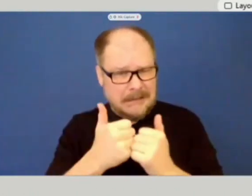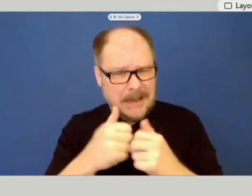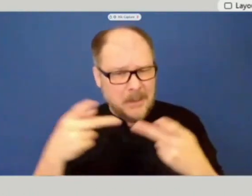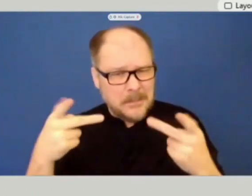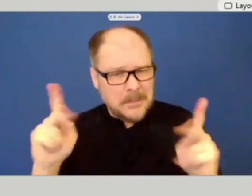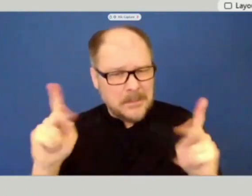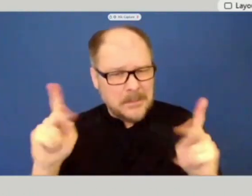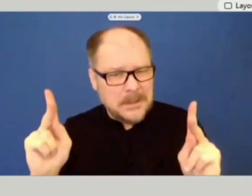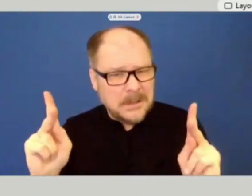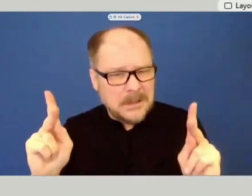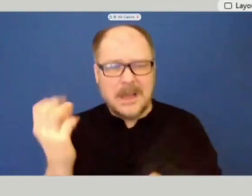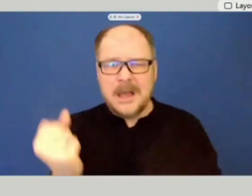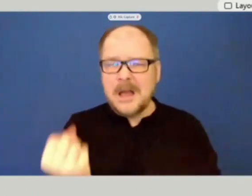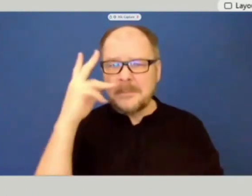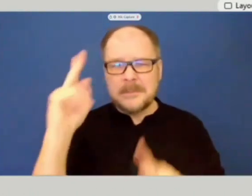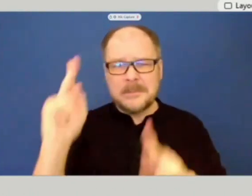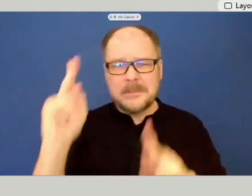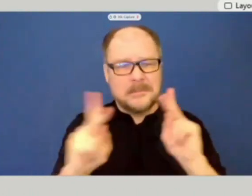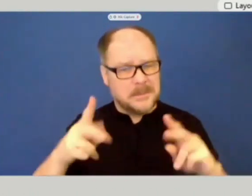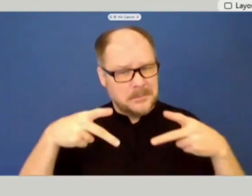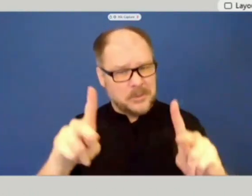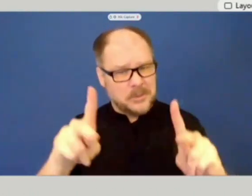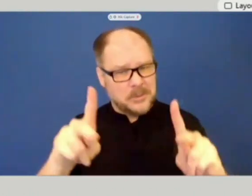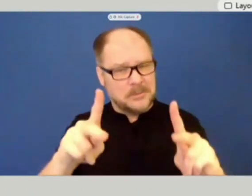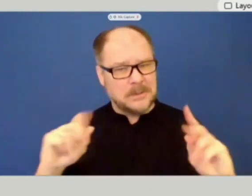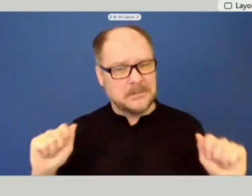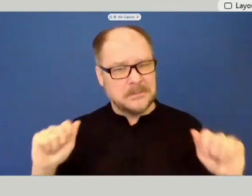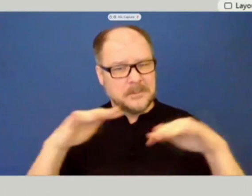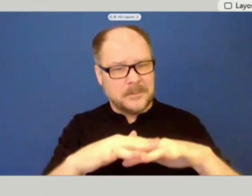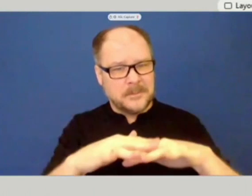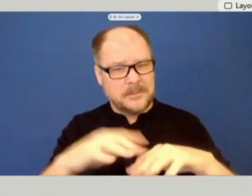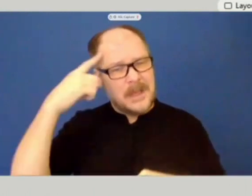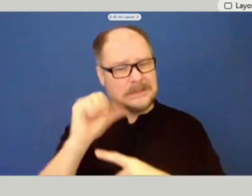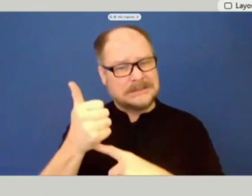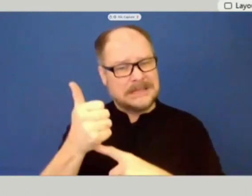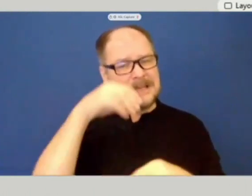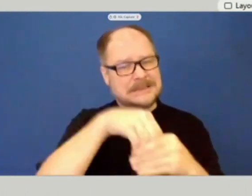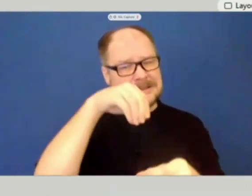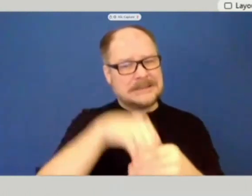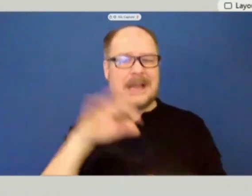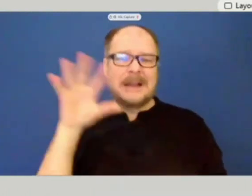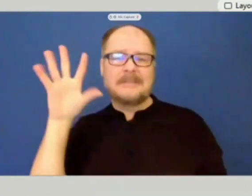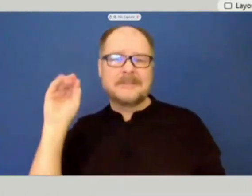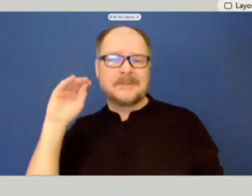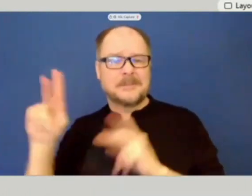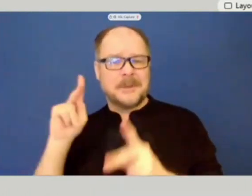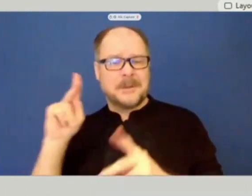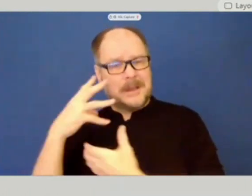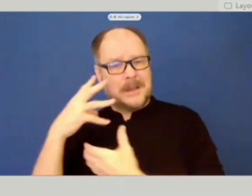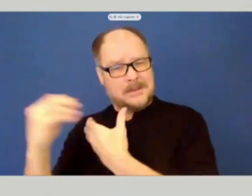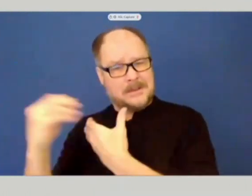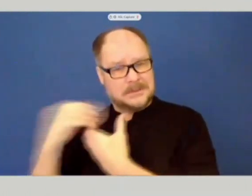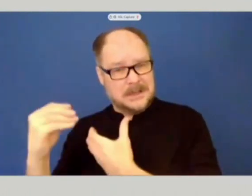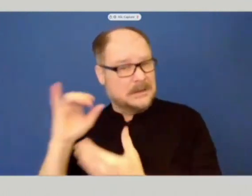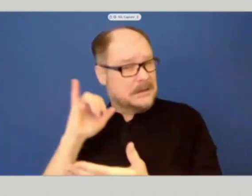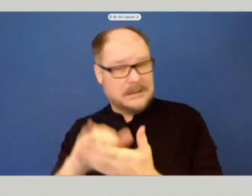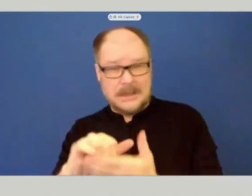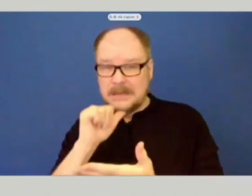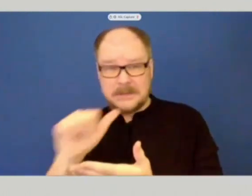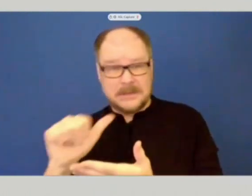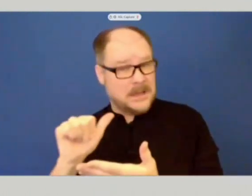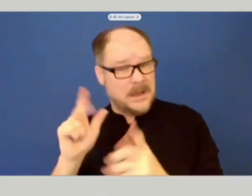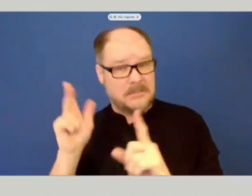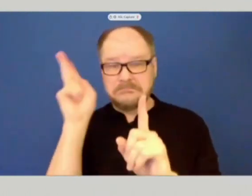are supposed to be allowed in gatherings? Right now, I thought it was 10 inside, 50 outside. Does that not apply to hotels, or what are your thoughts on all of